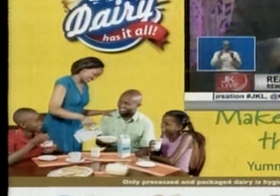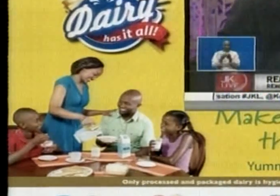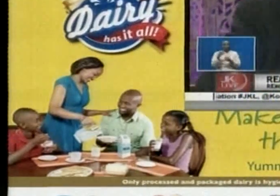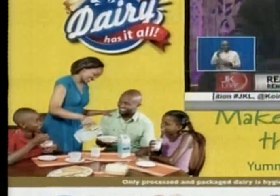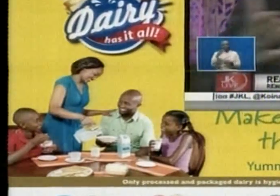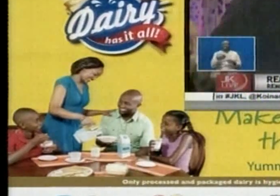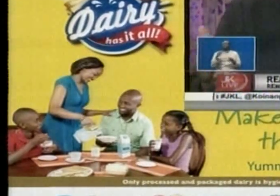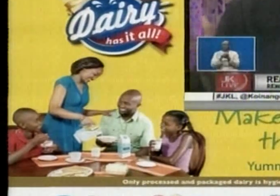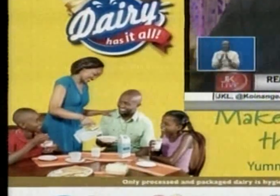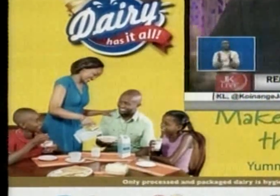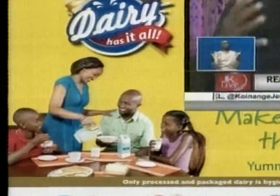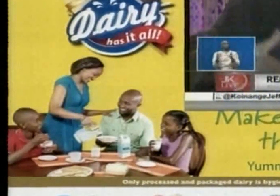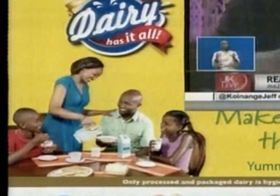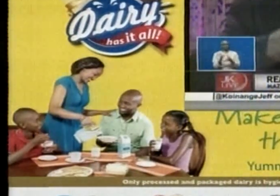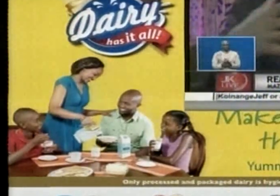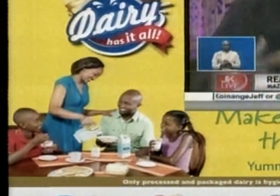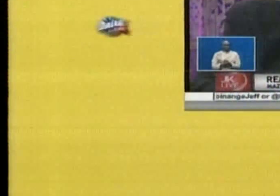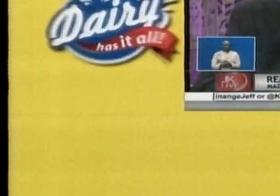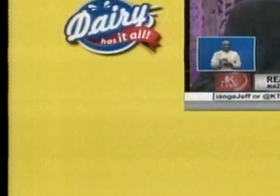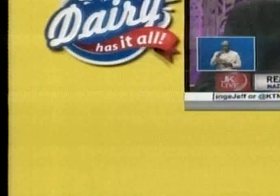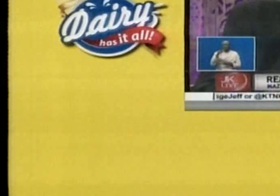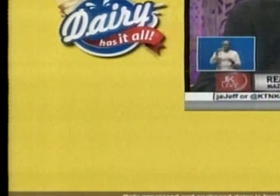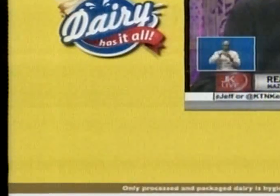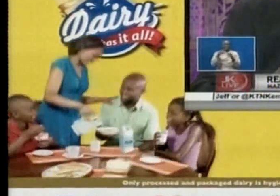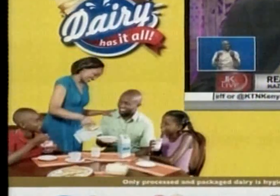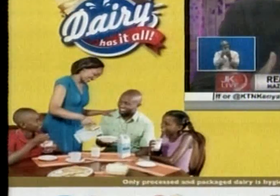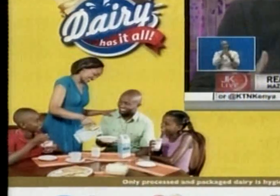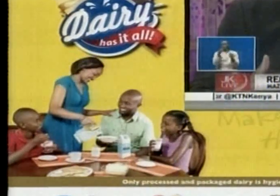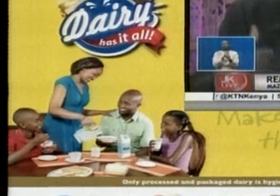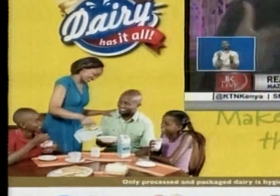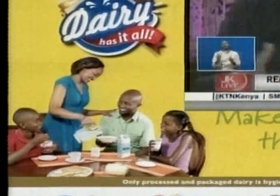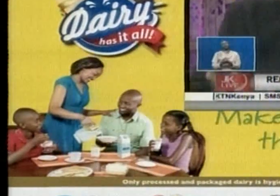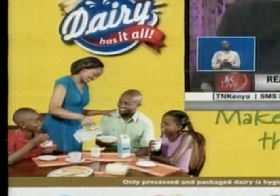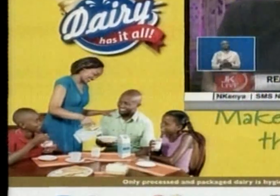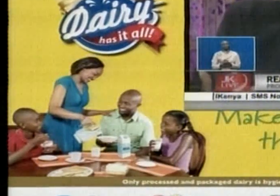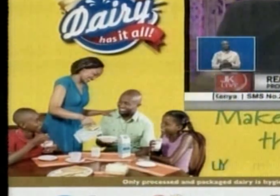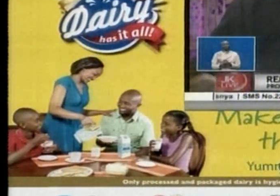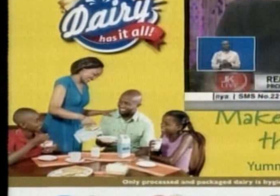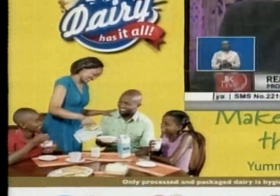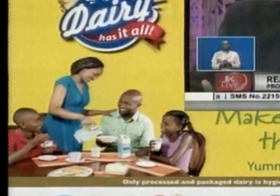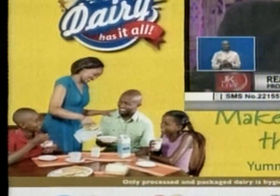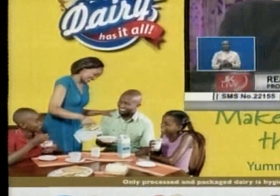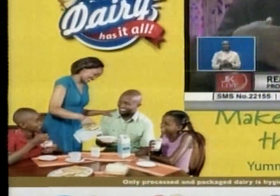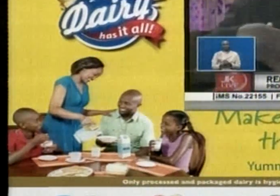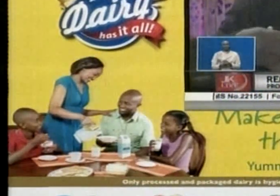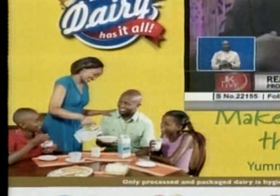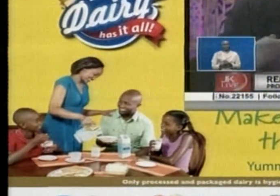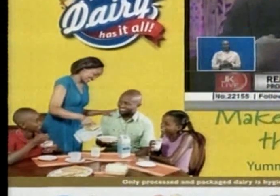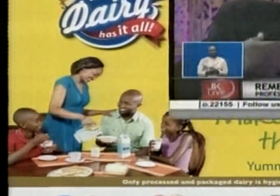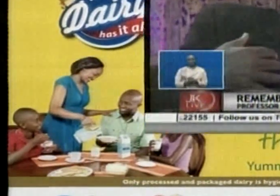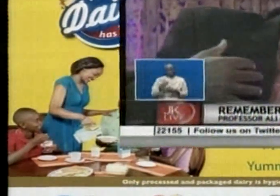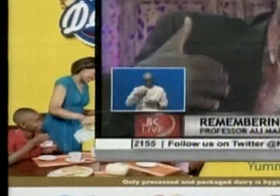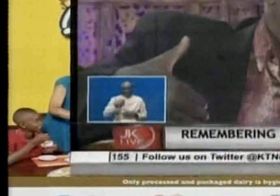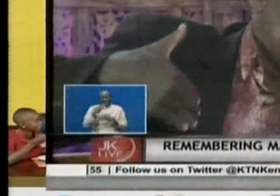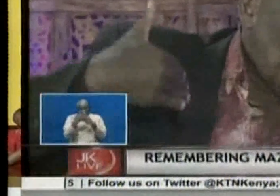community. It's a community. Yeah. Community within a community themselves. Mm-hmm. You understand? So even though I had nothing to do with Mazrui's in my